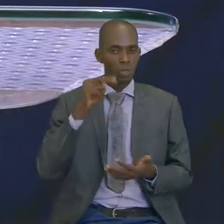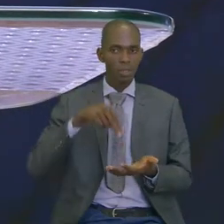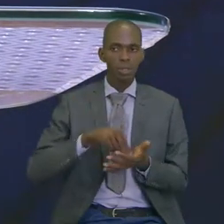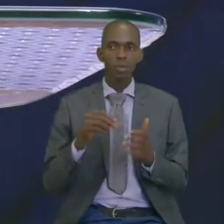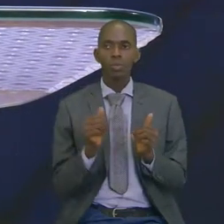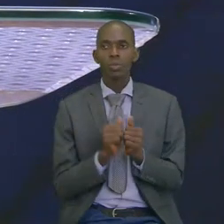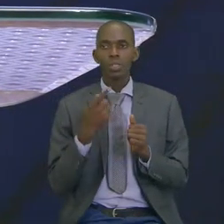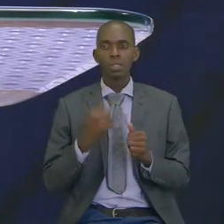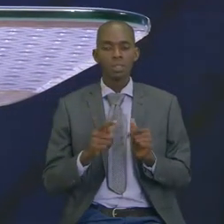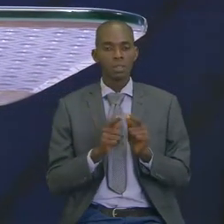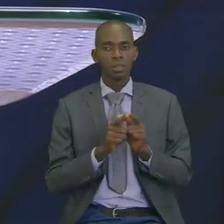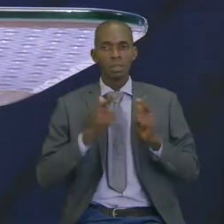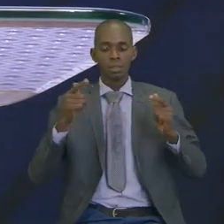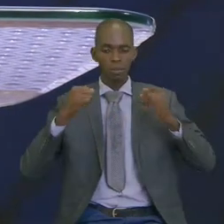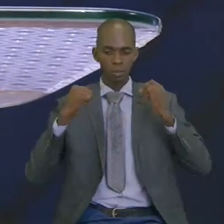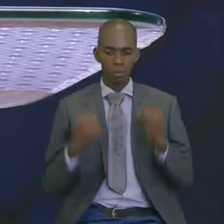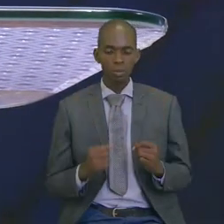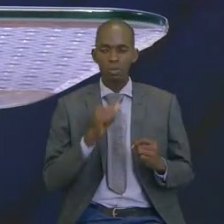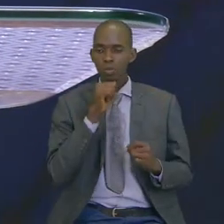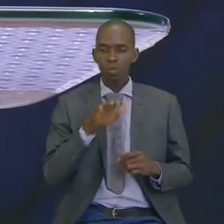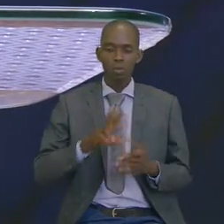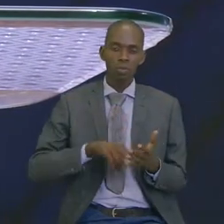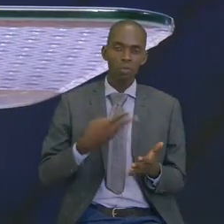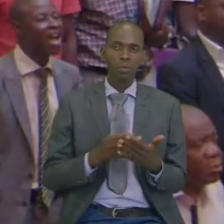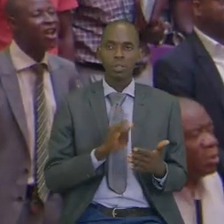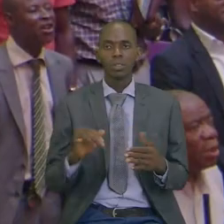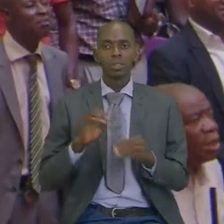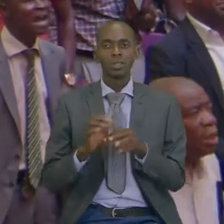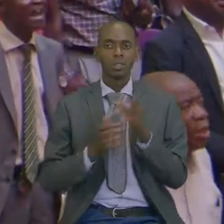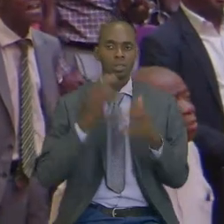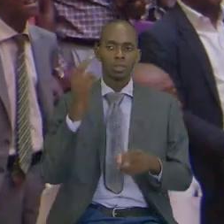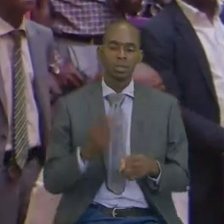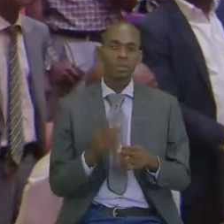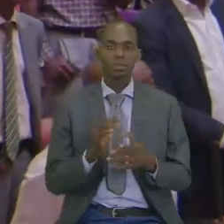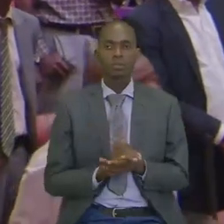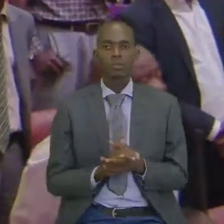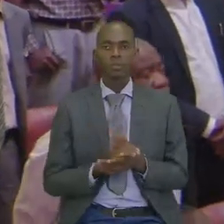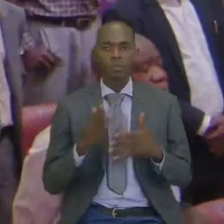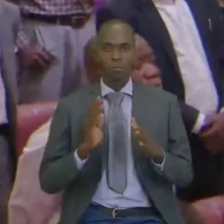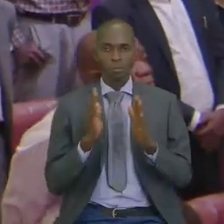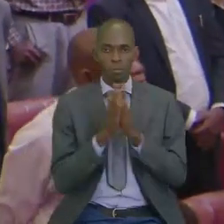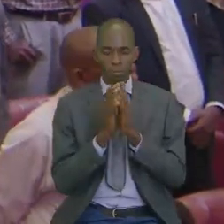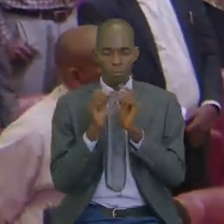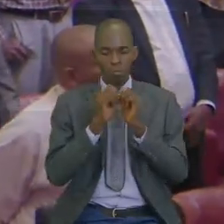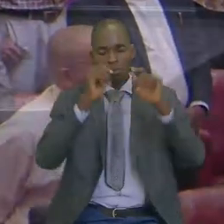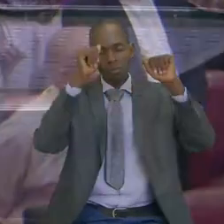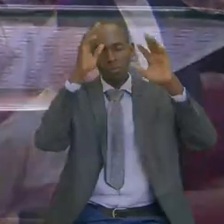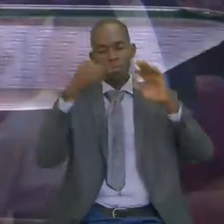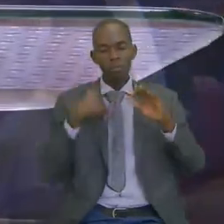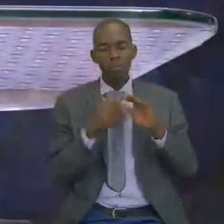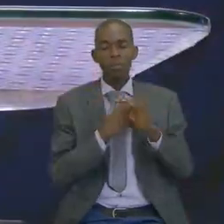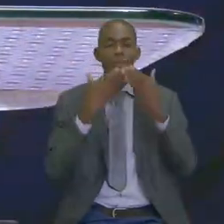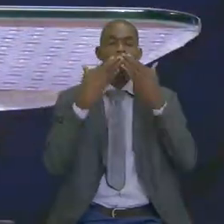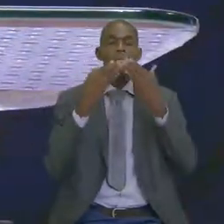great backbone uncompromisingly in Jesus' name. Let's pray together. Father, we thank you for